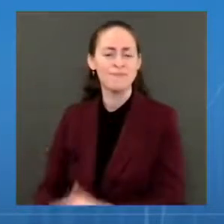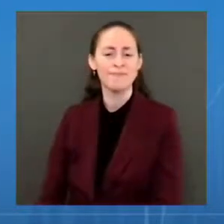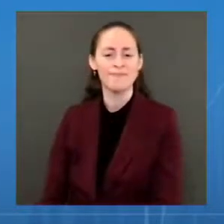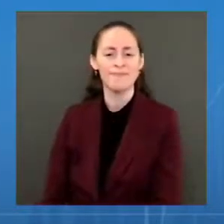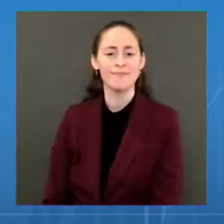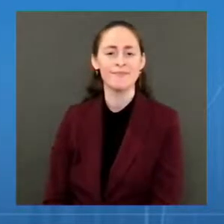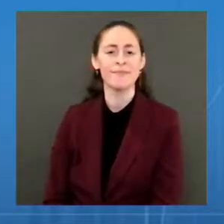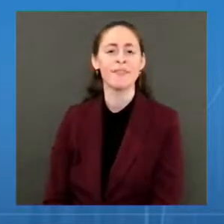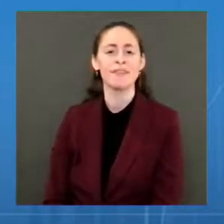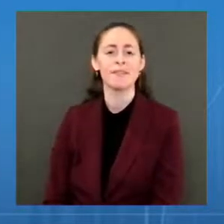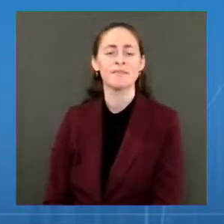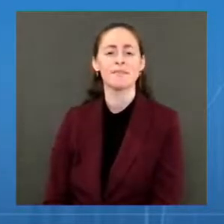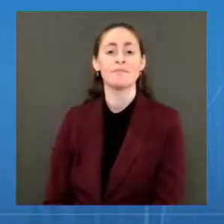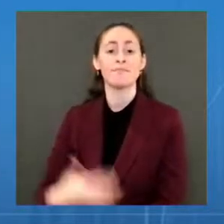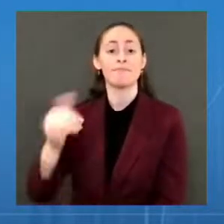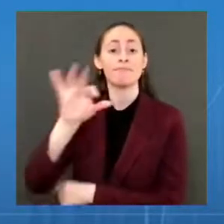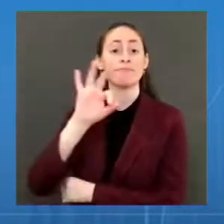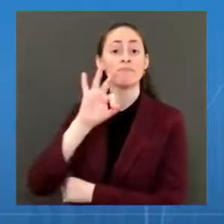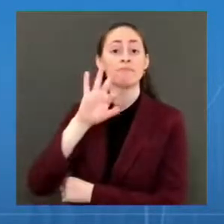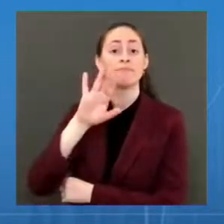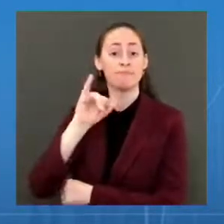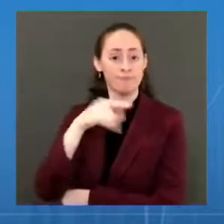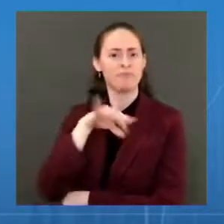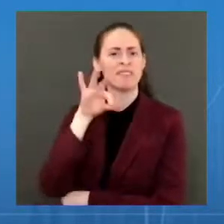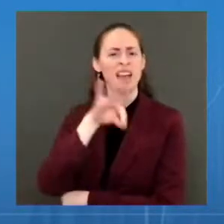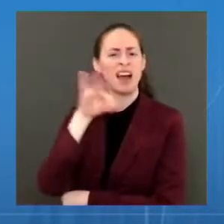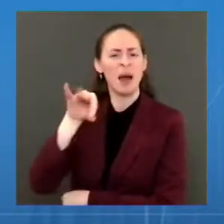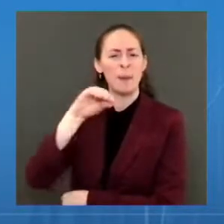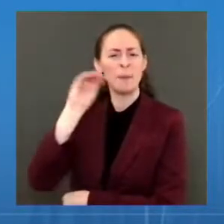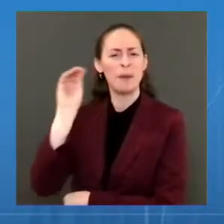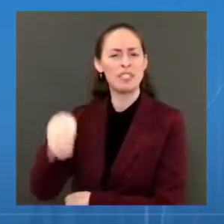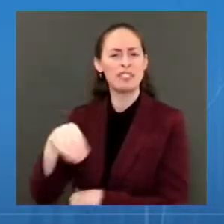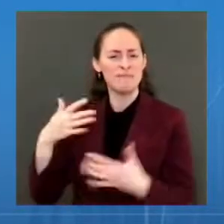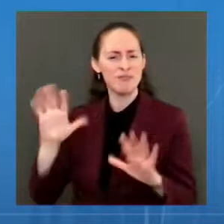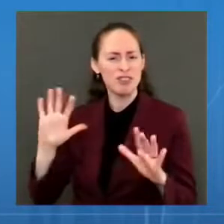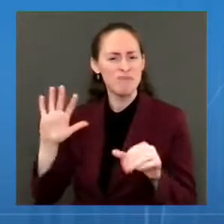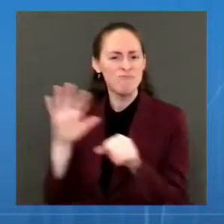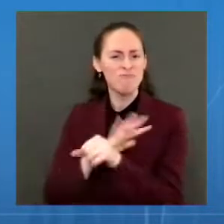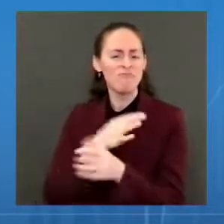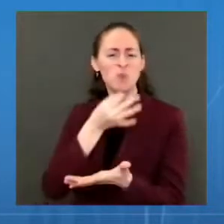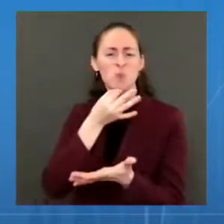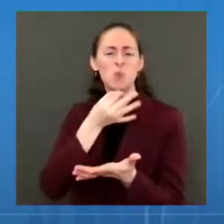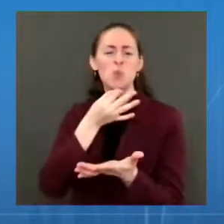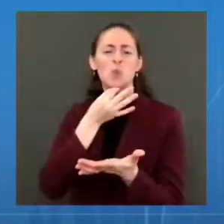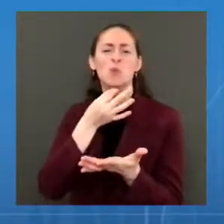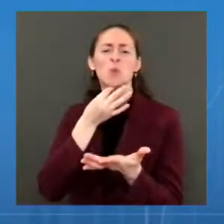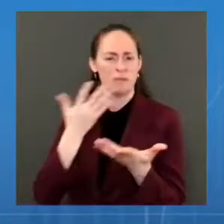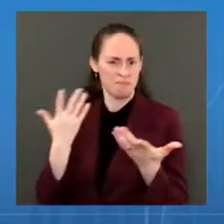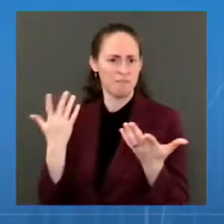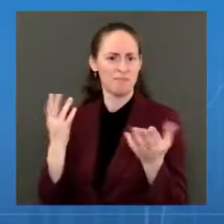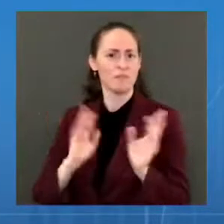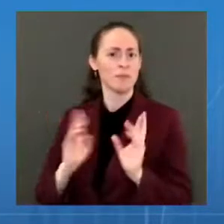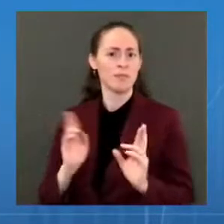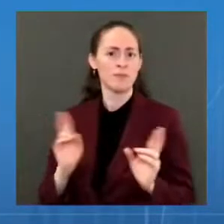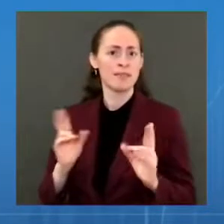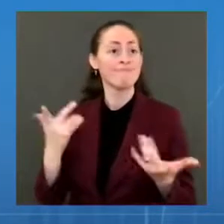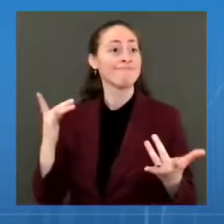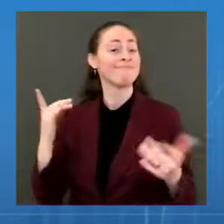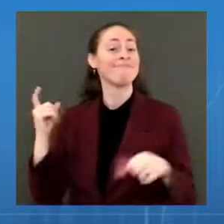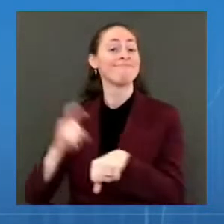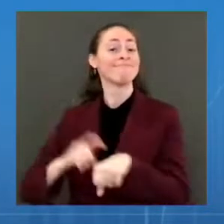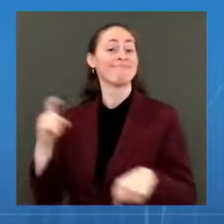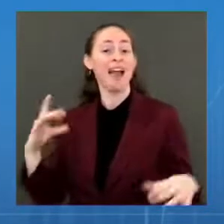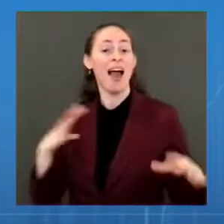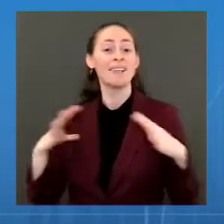FBI, 99% compliance. And we're well set up for the holiday travel season with nearly